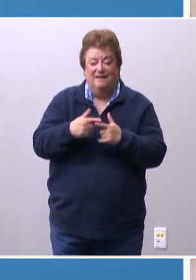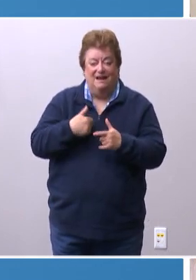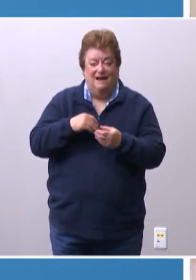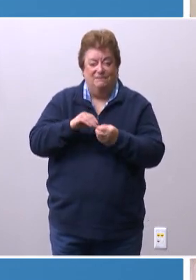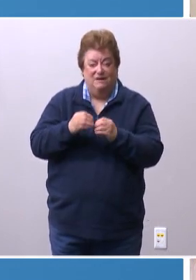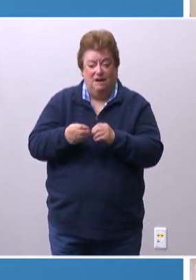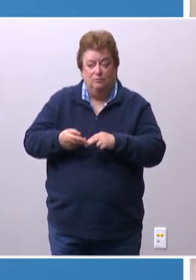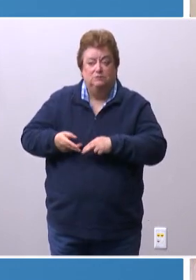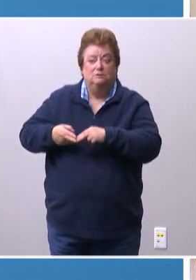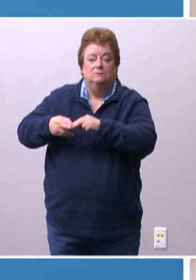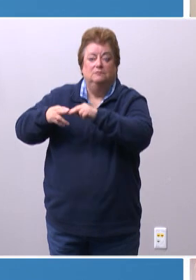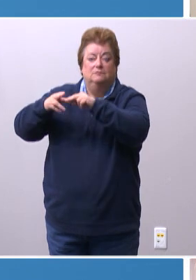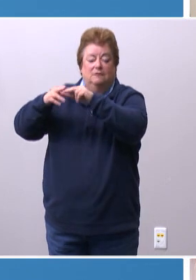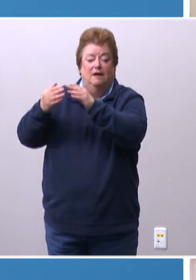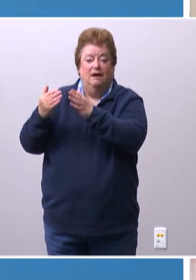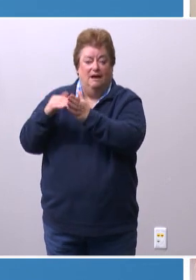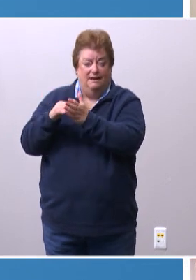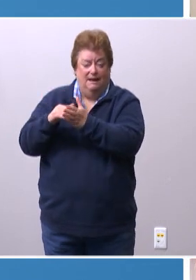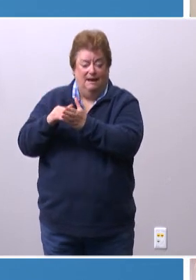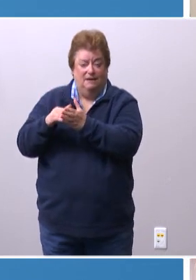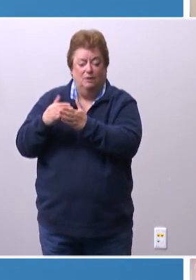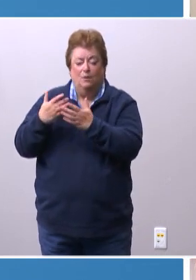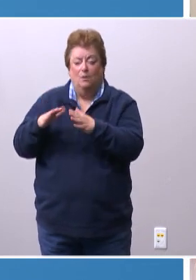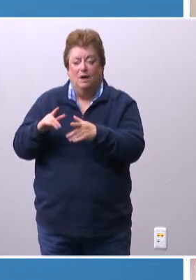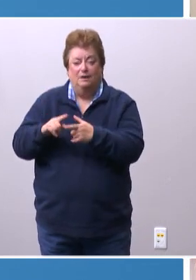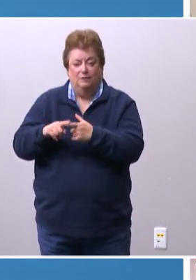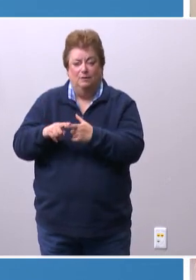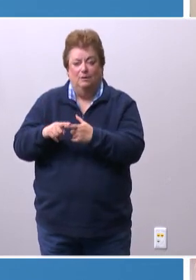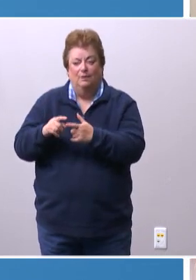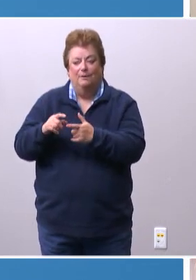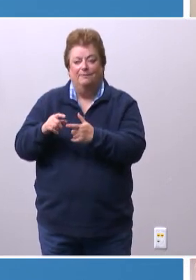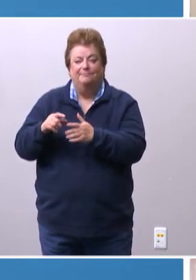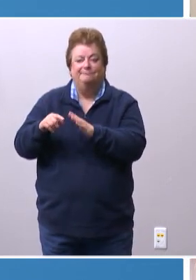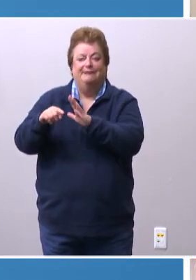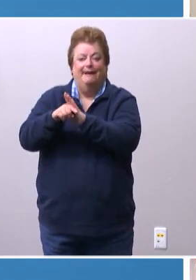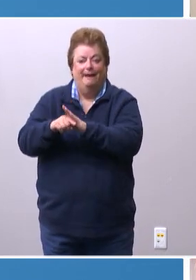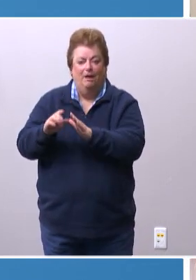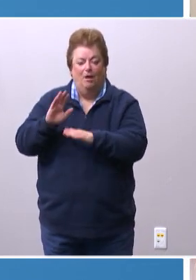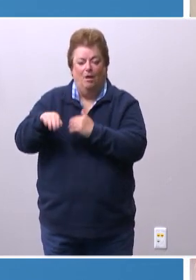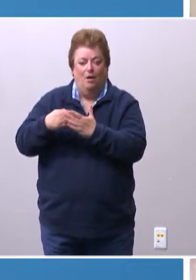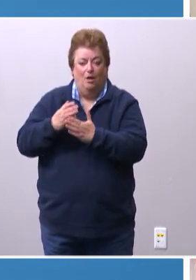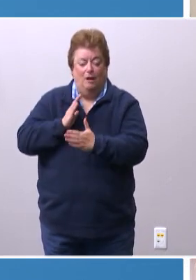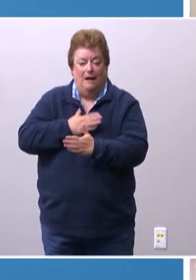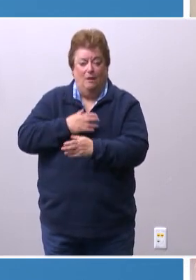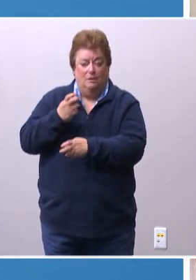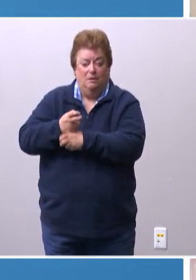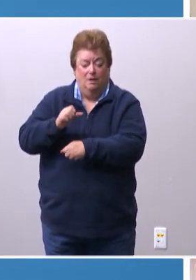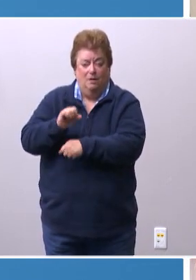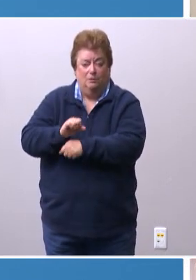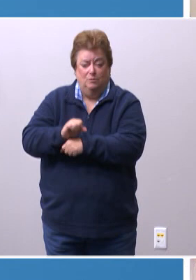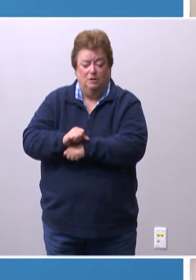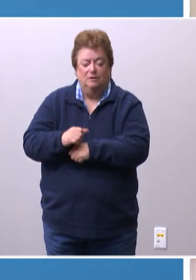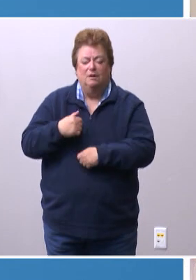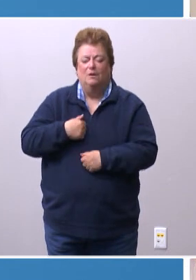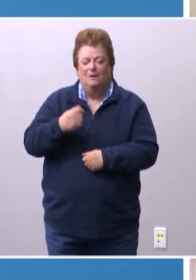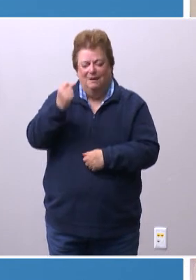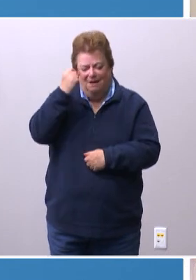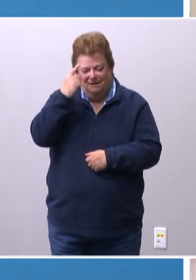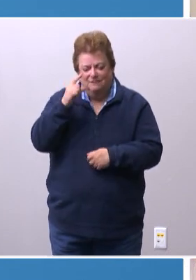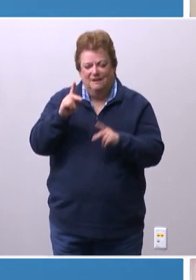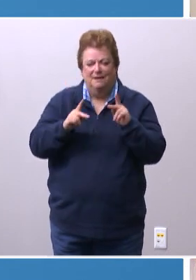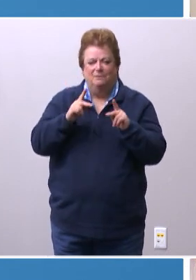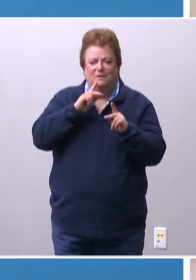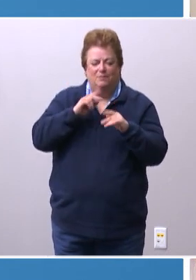and undermine all the progress and hard work we've done. We understand people are getting tired.